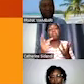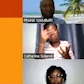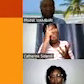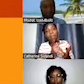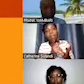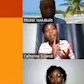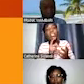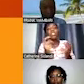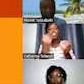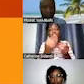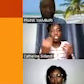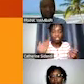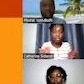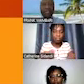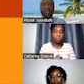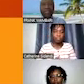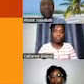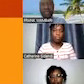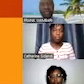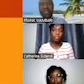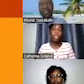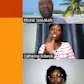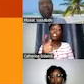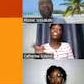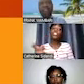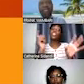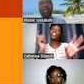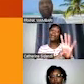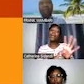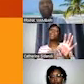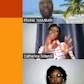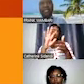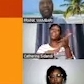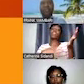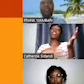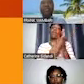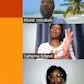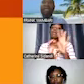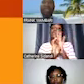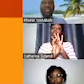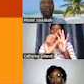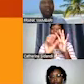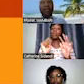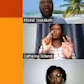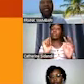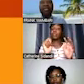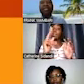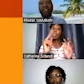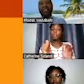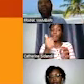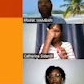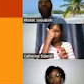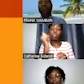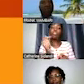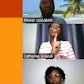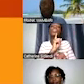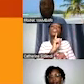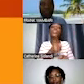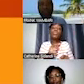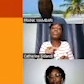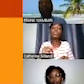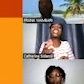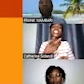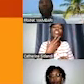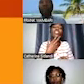out. Join a network, like for example, Atara Solutions, because you can be sure Atara Solutions every